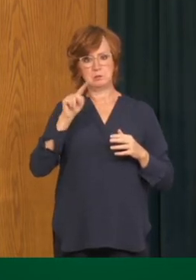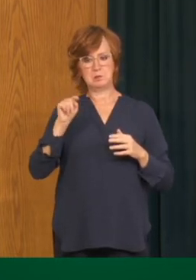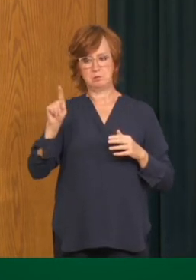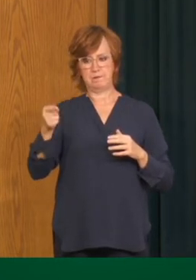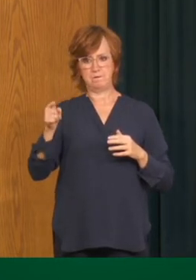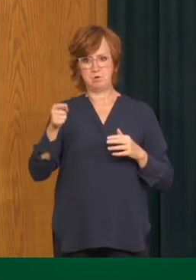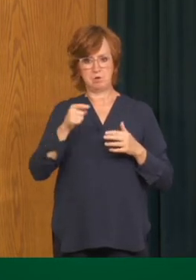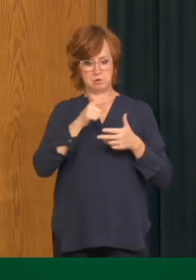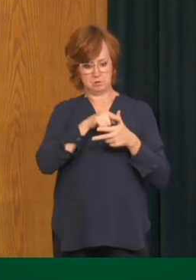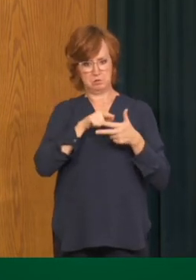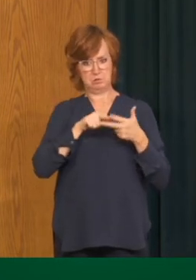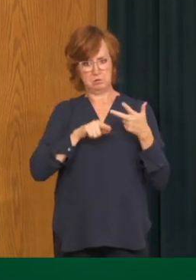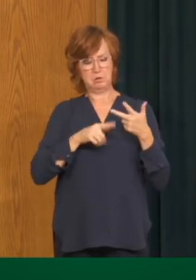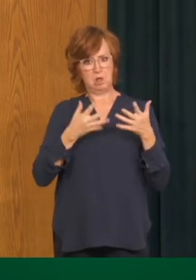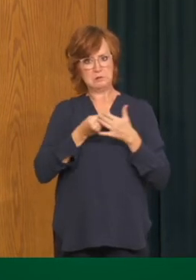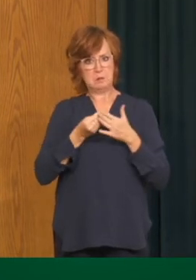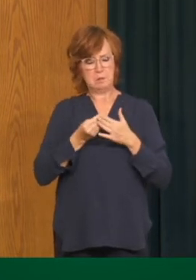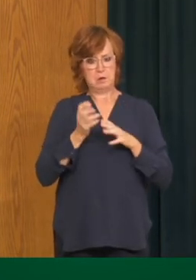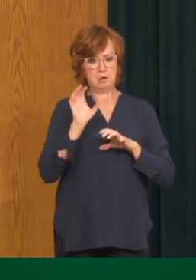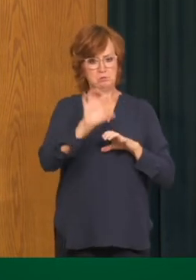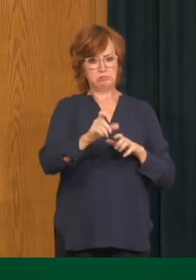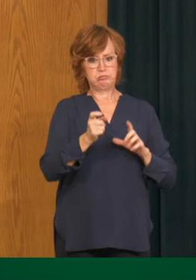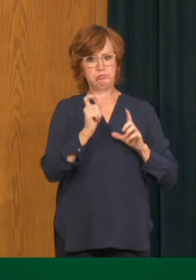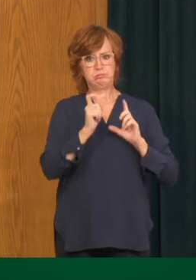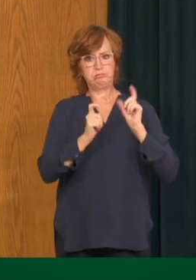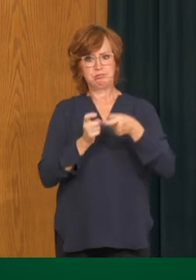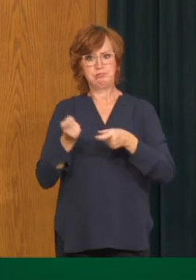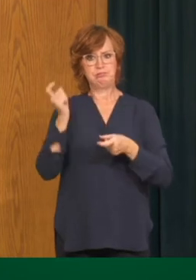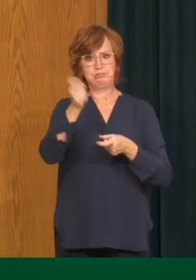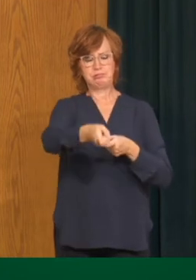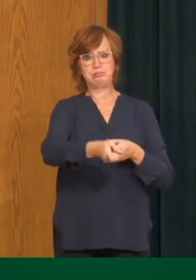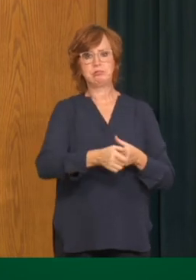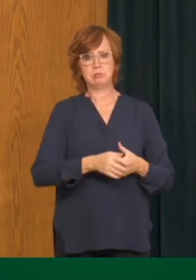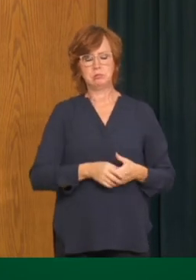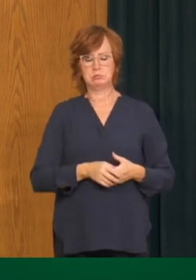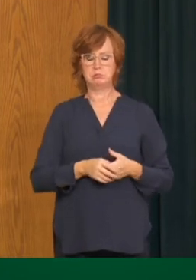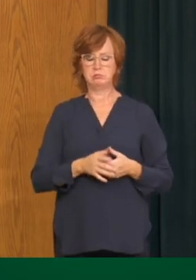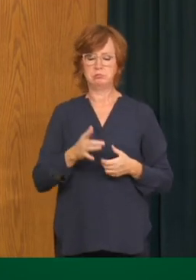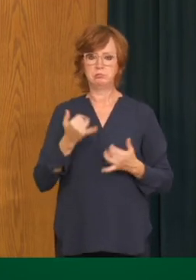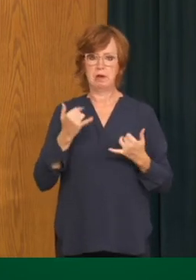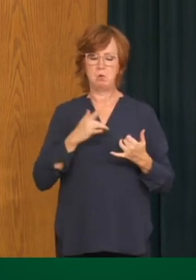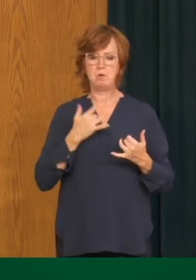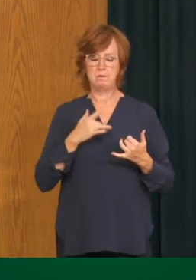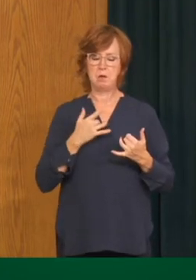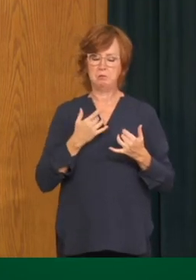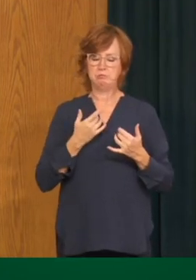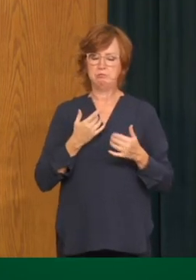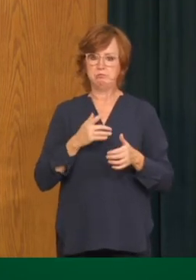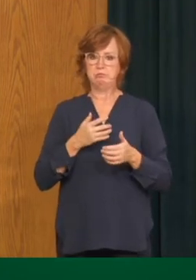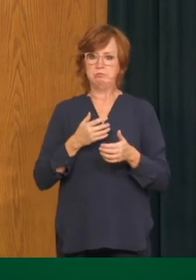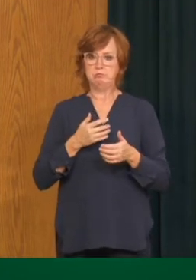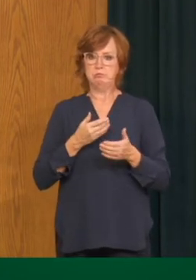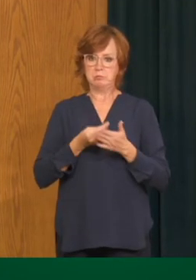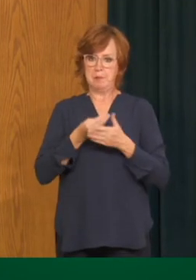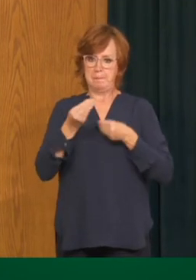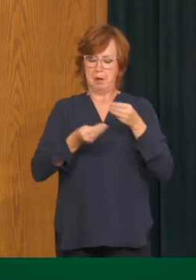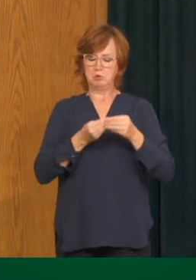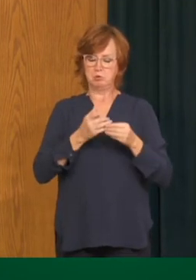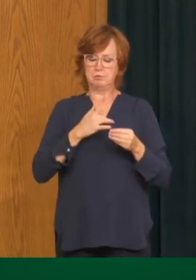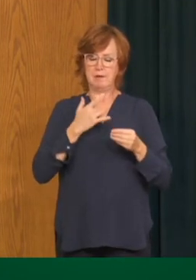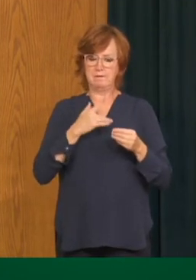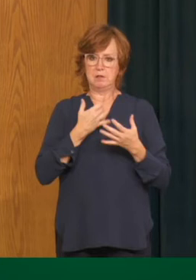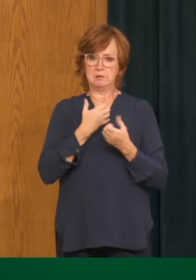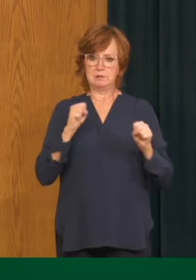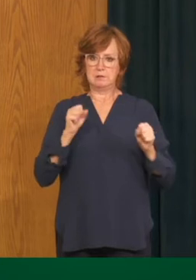division. So we feel that we have now a very solid financial base, a very